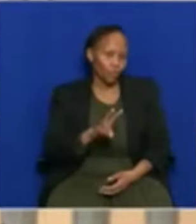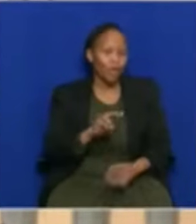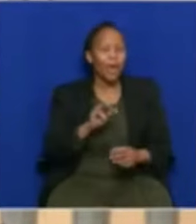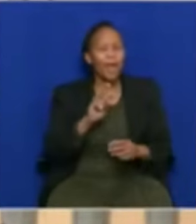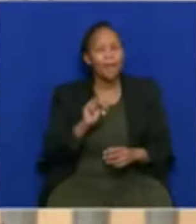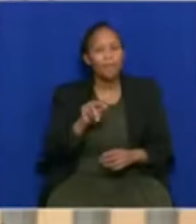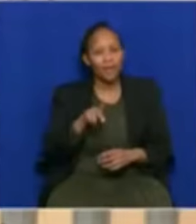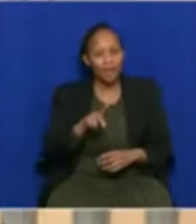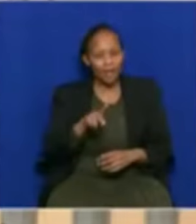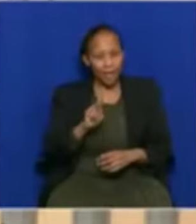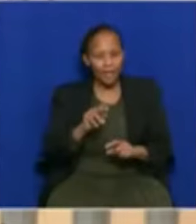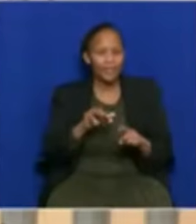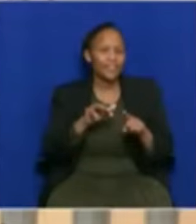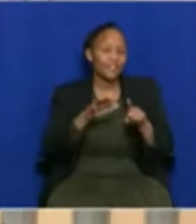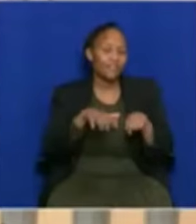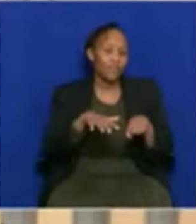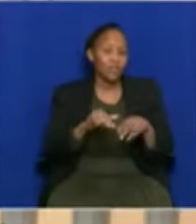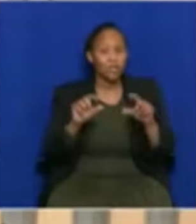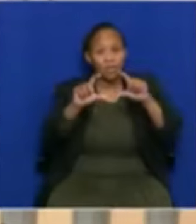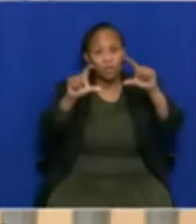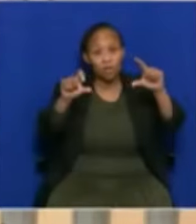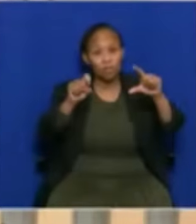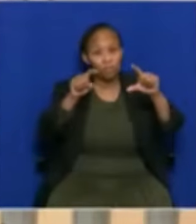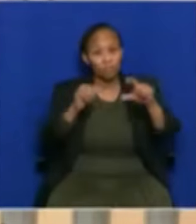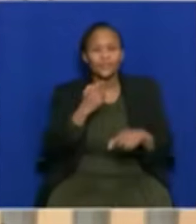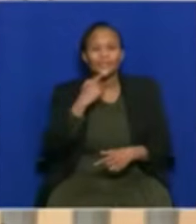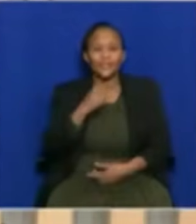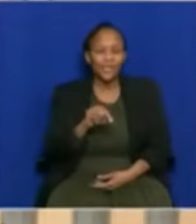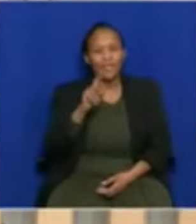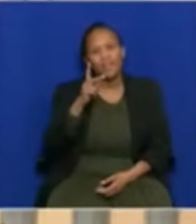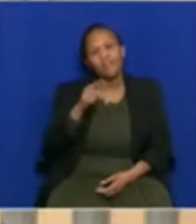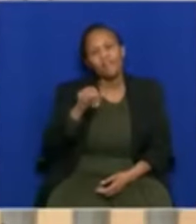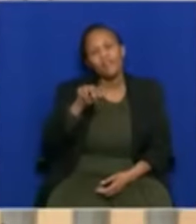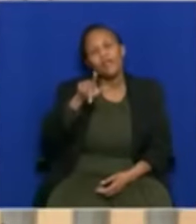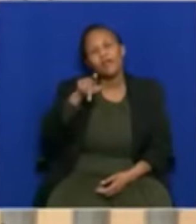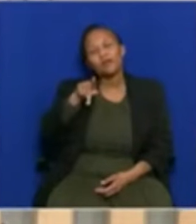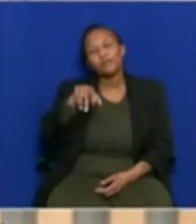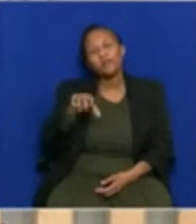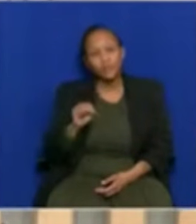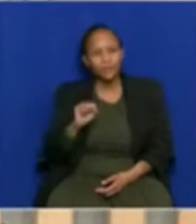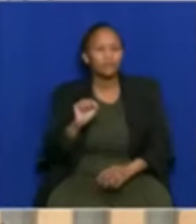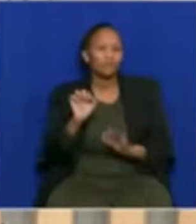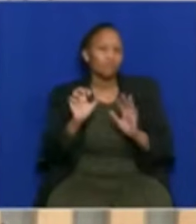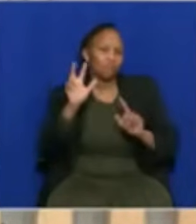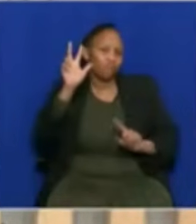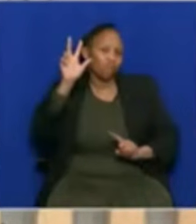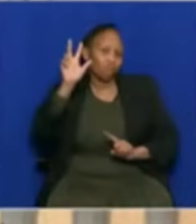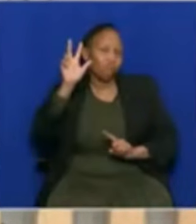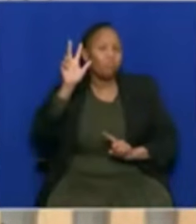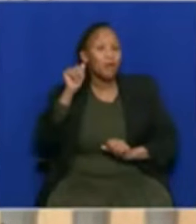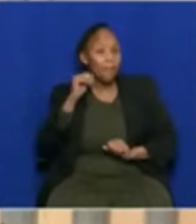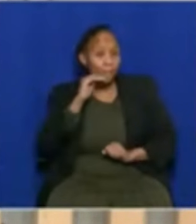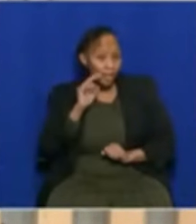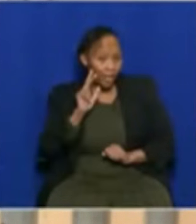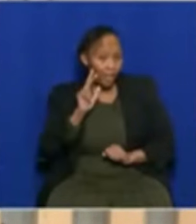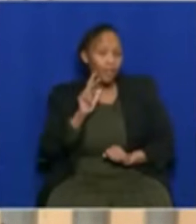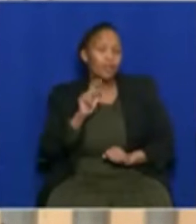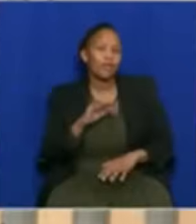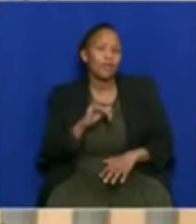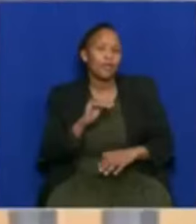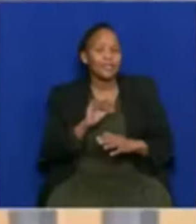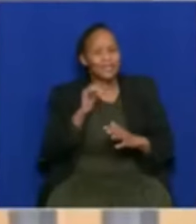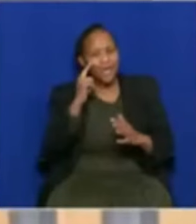top it's Fayez Phillips stays under oath. That's the affidavit of Colonel Phillips. Yes, I have